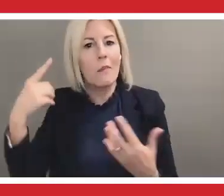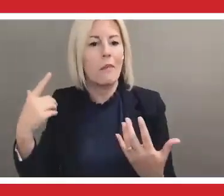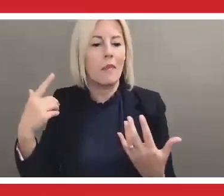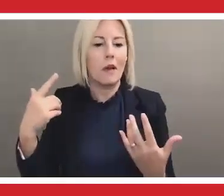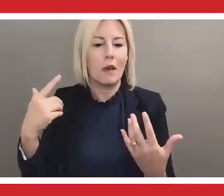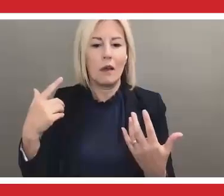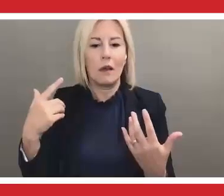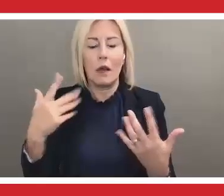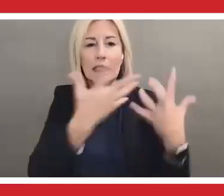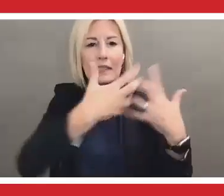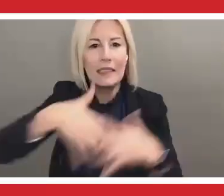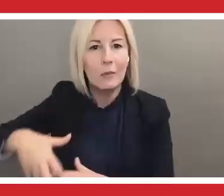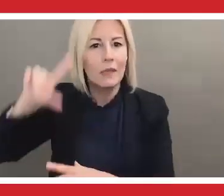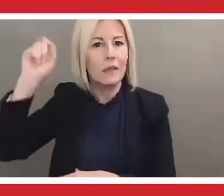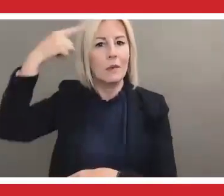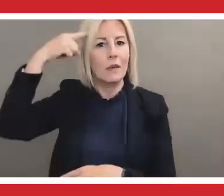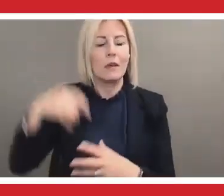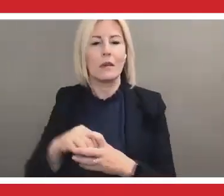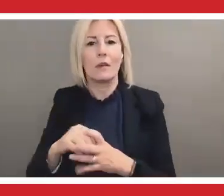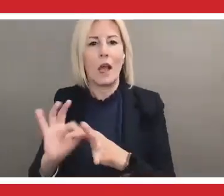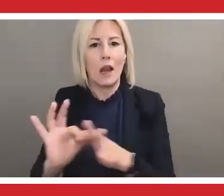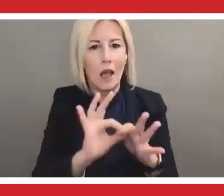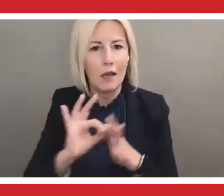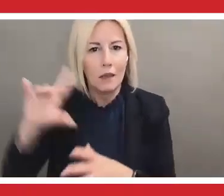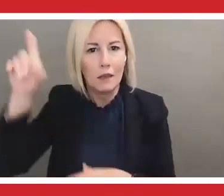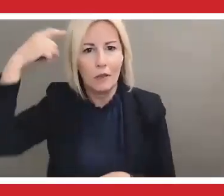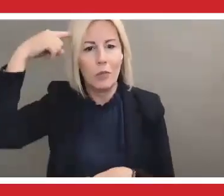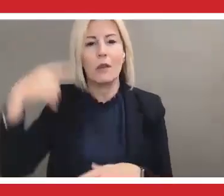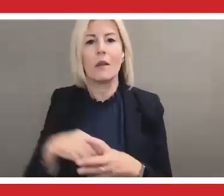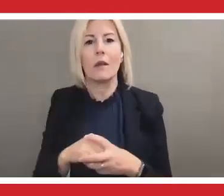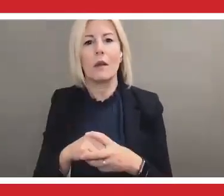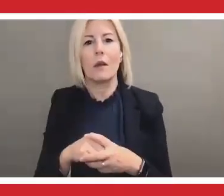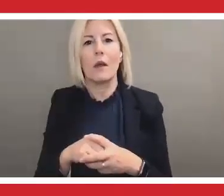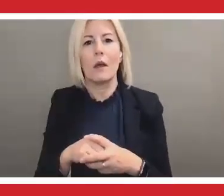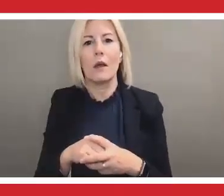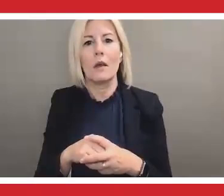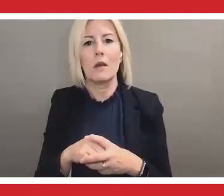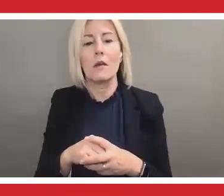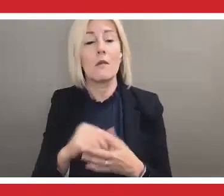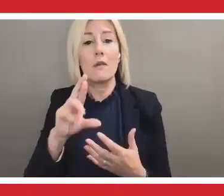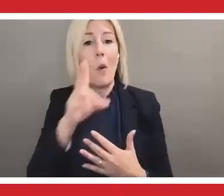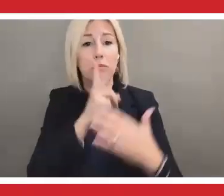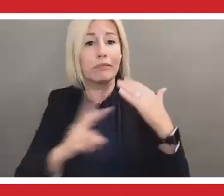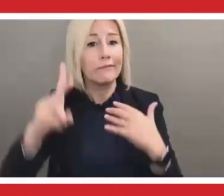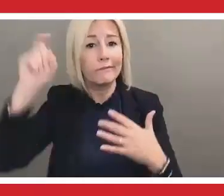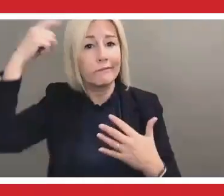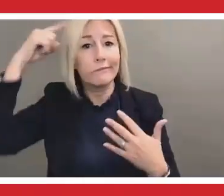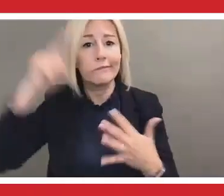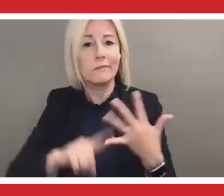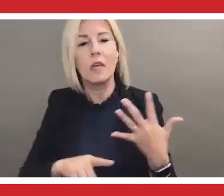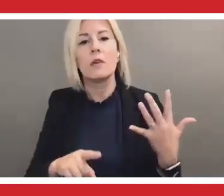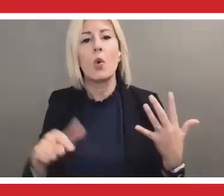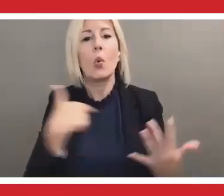government, about the cognitive government, or predictive government. So we try